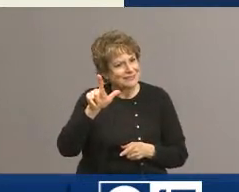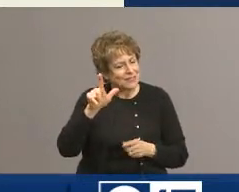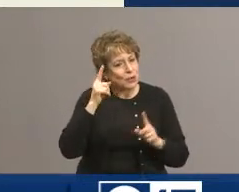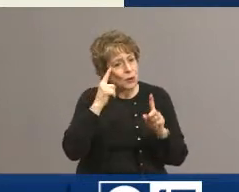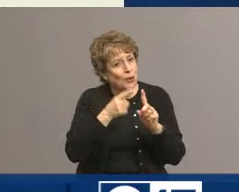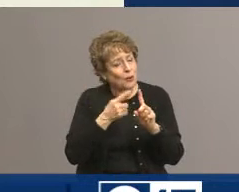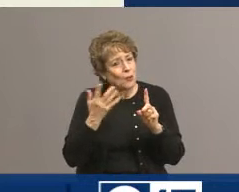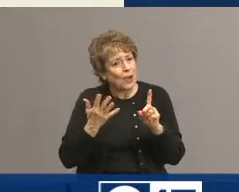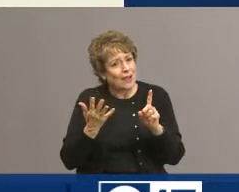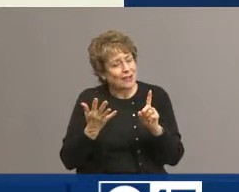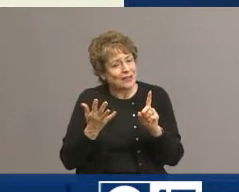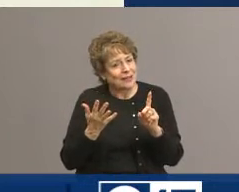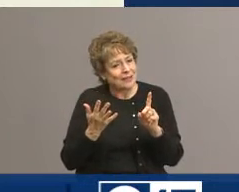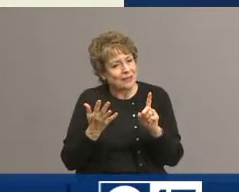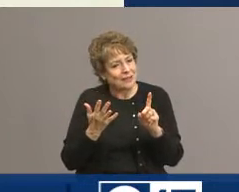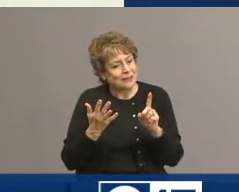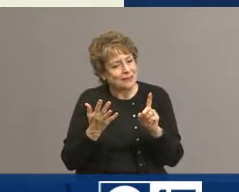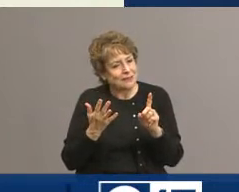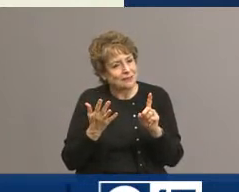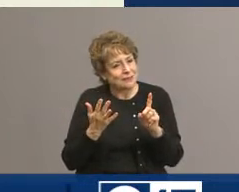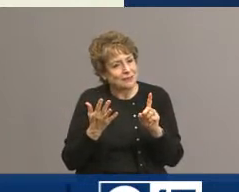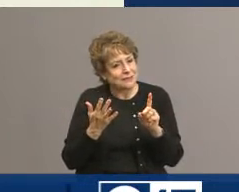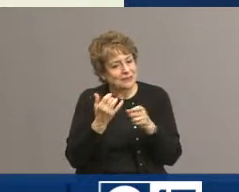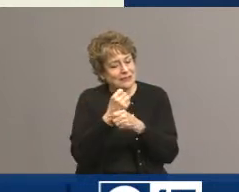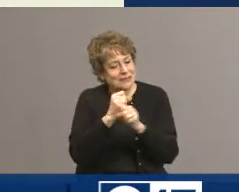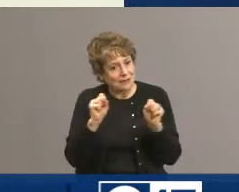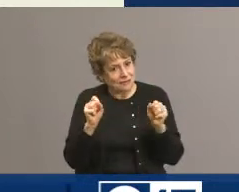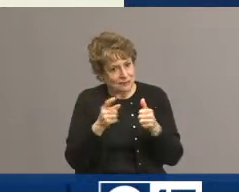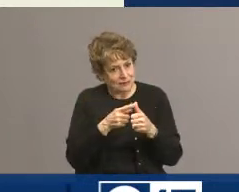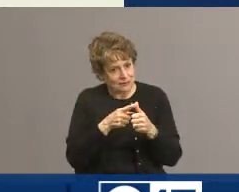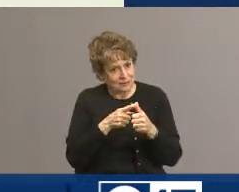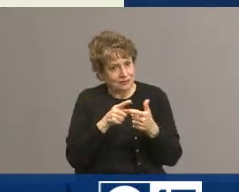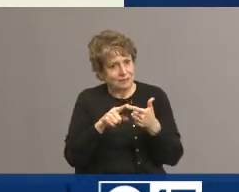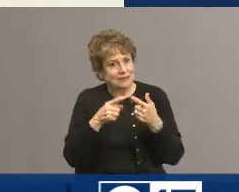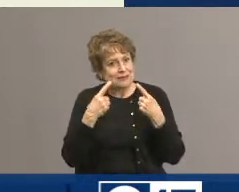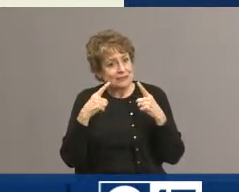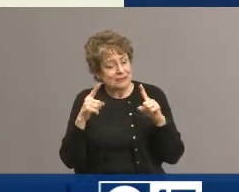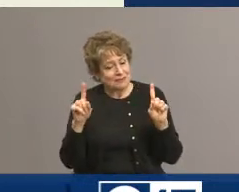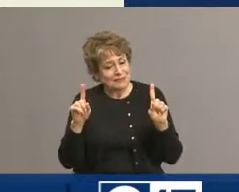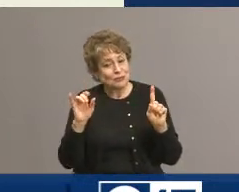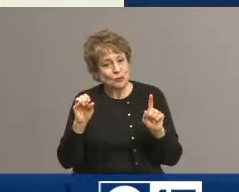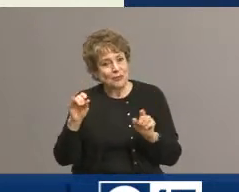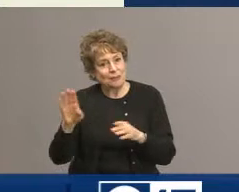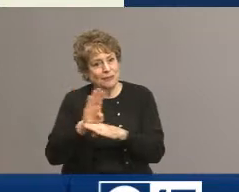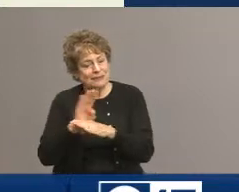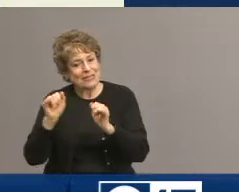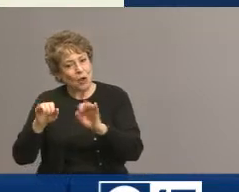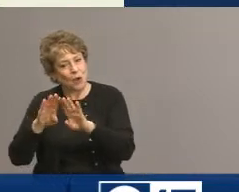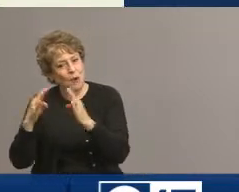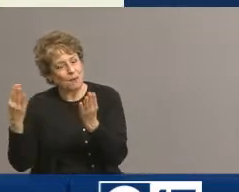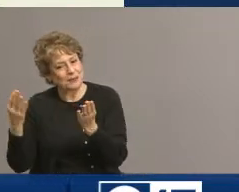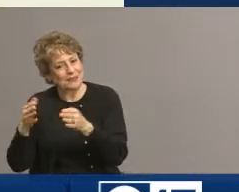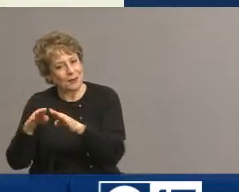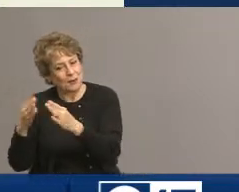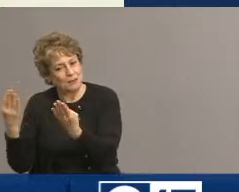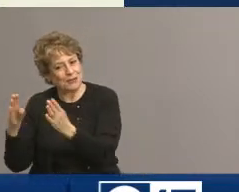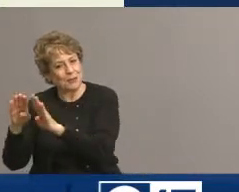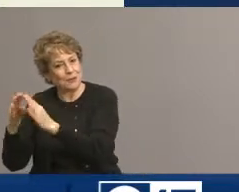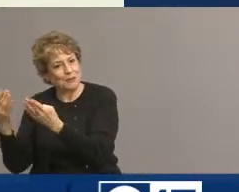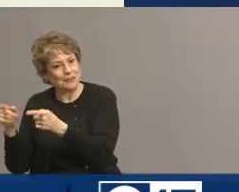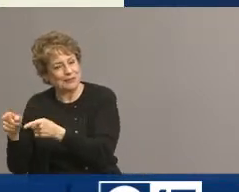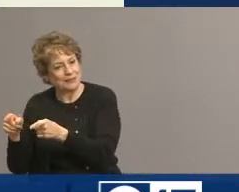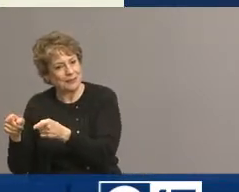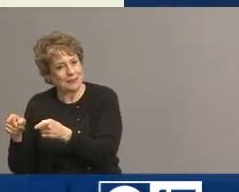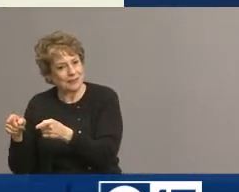successfully reopening businesses and making sure that there wasn't confusion in terms of how